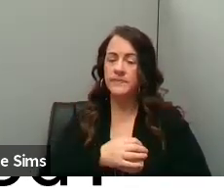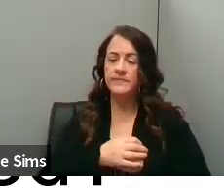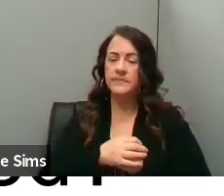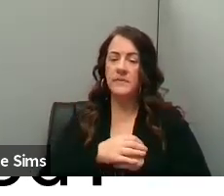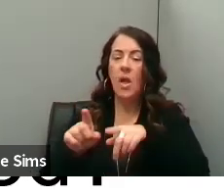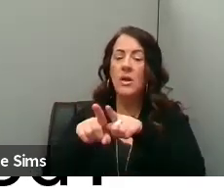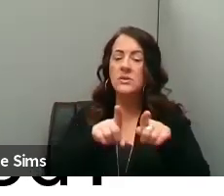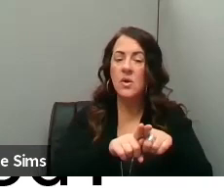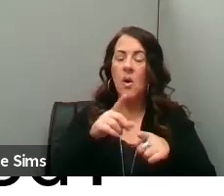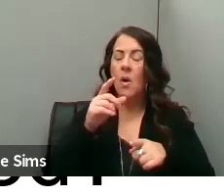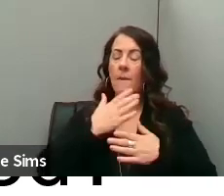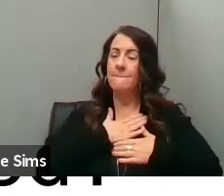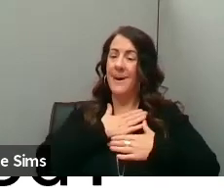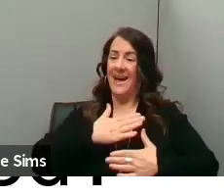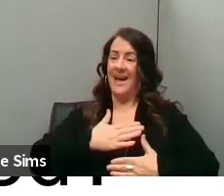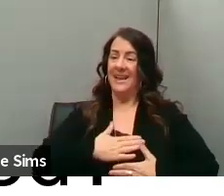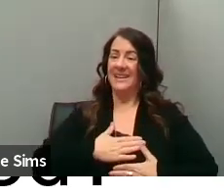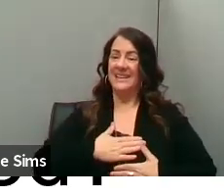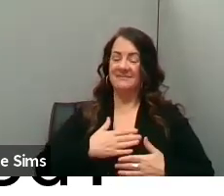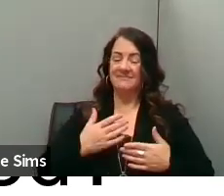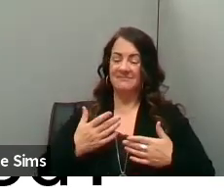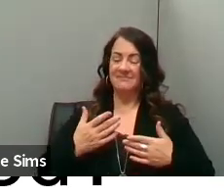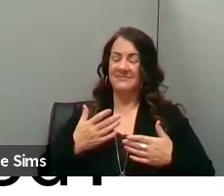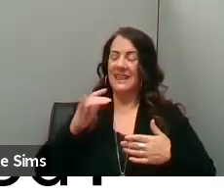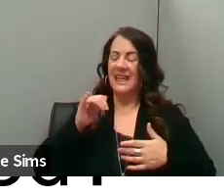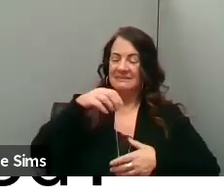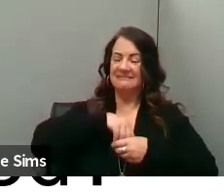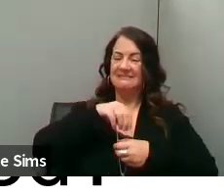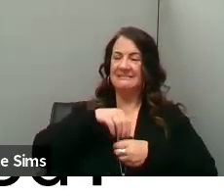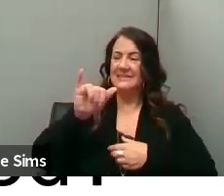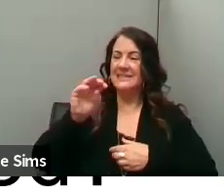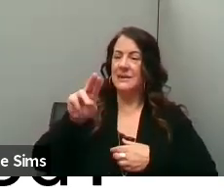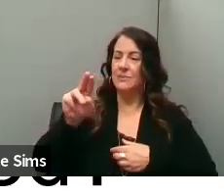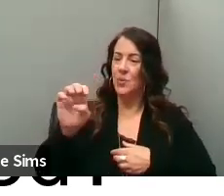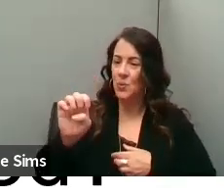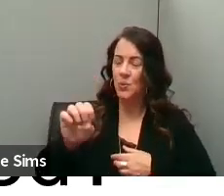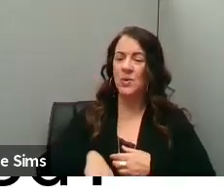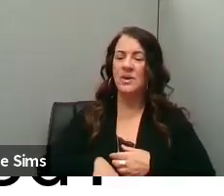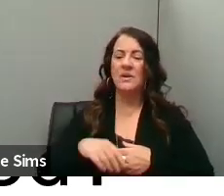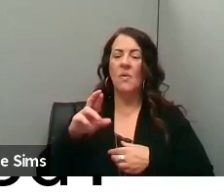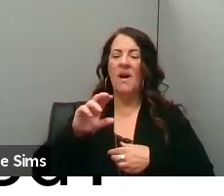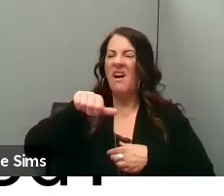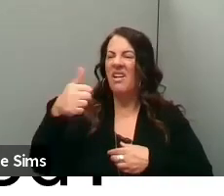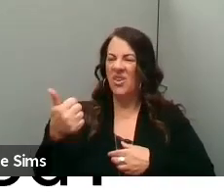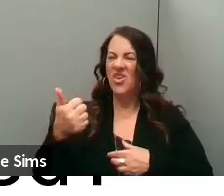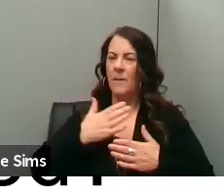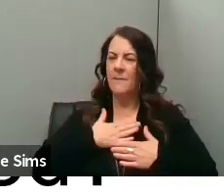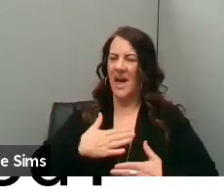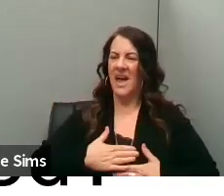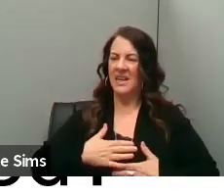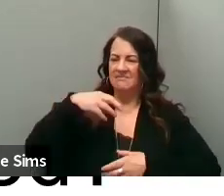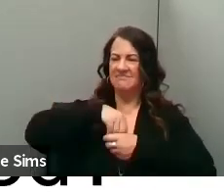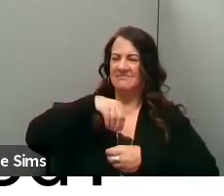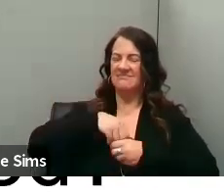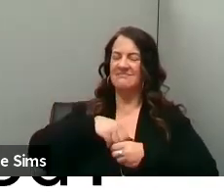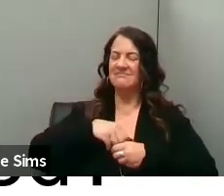also includes bodily functions like immune system functions and other functions of